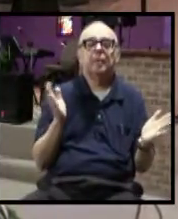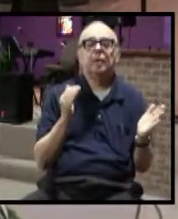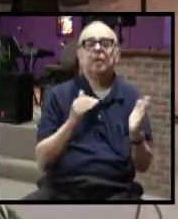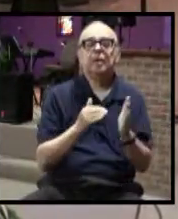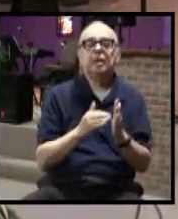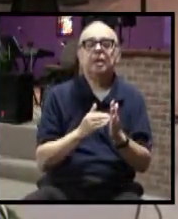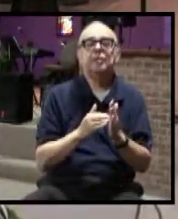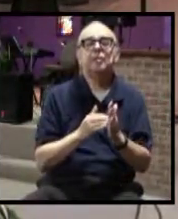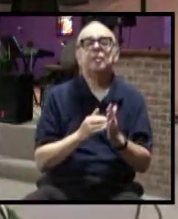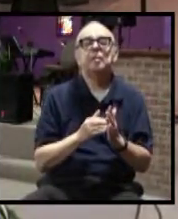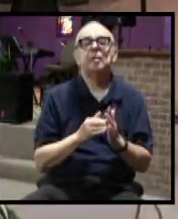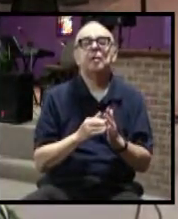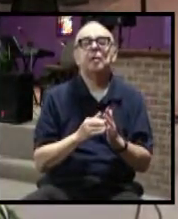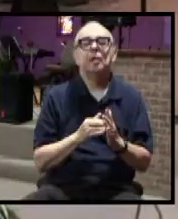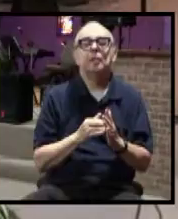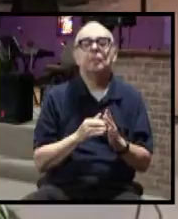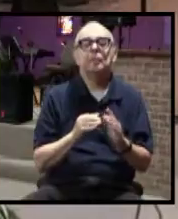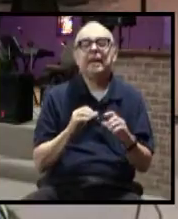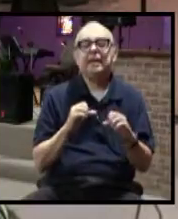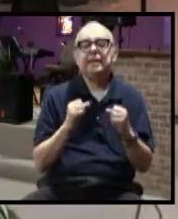He went against the grain.